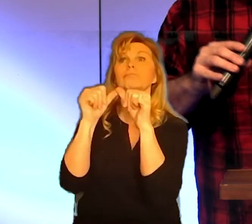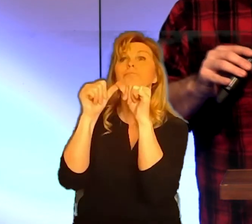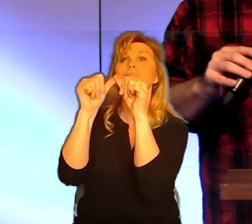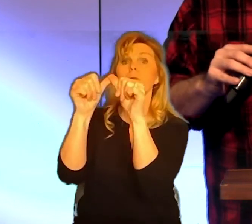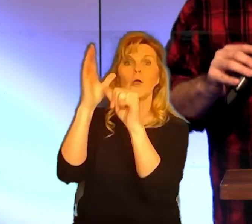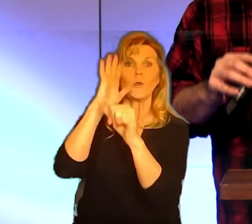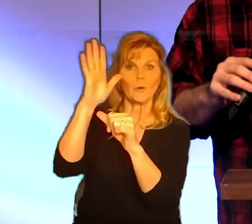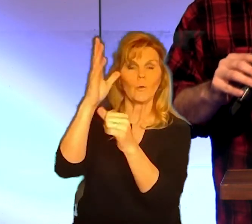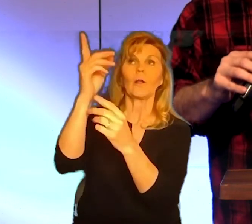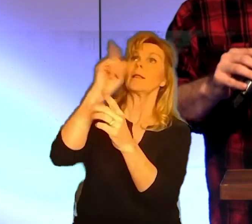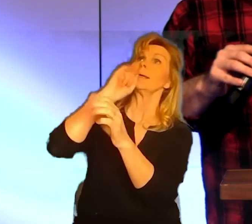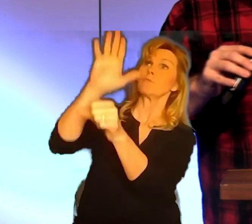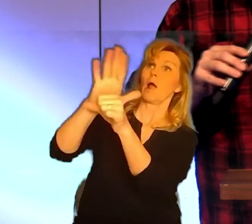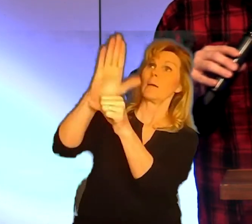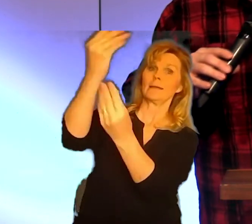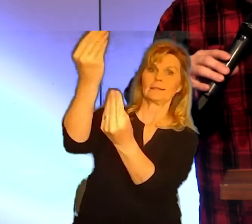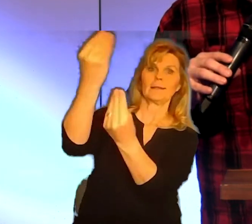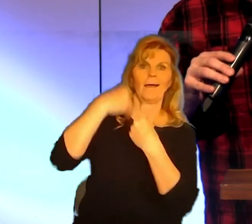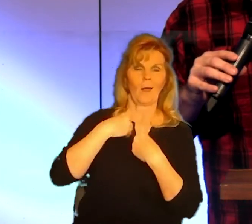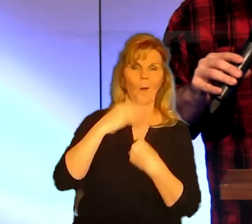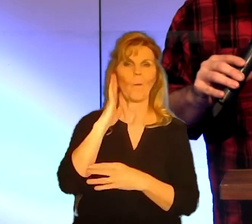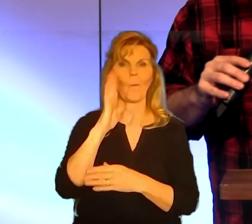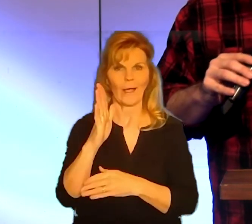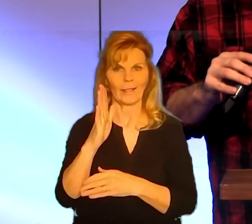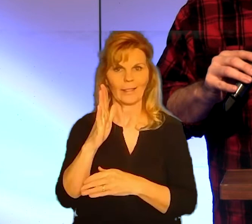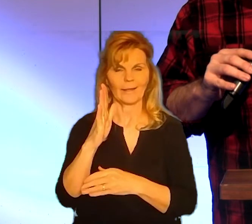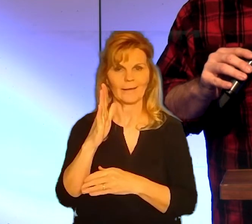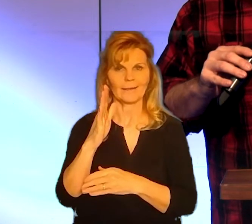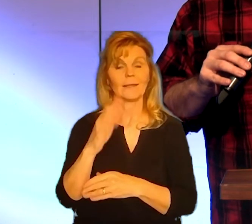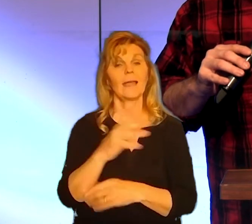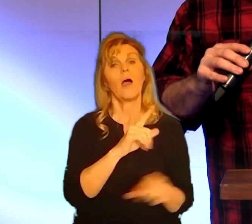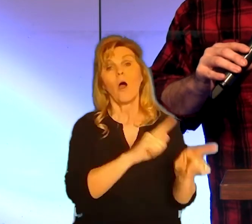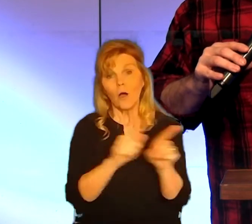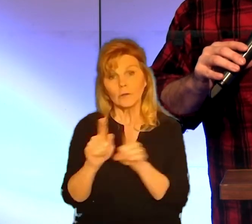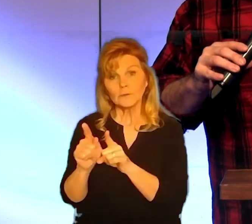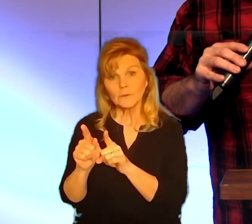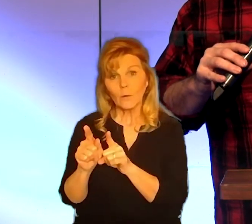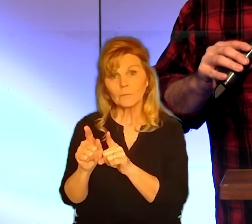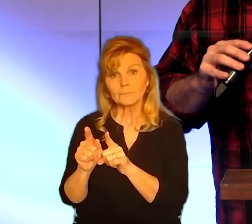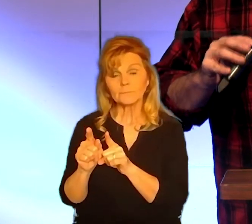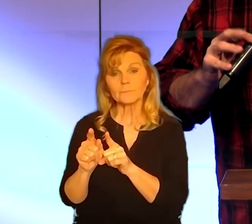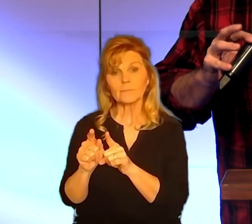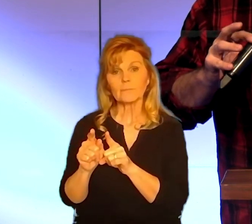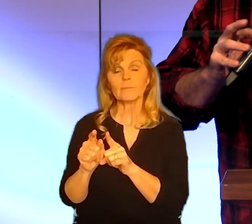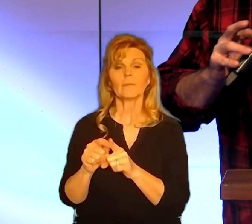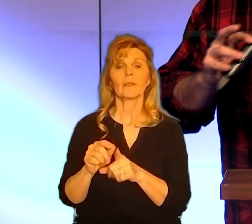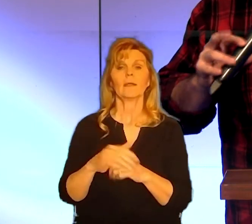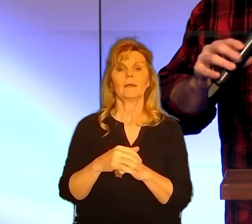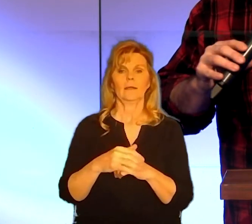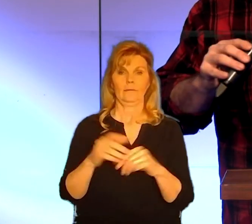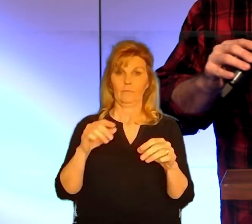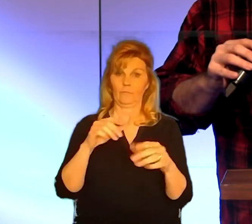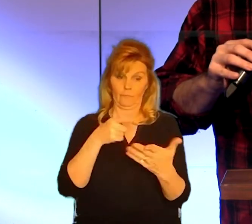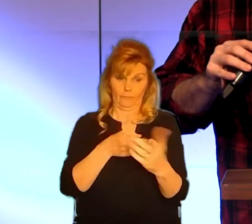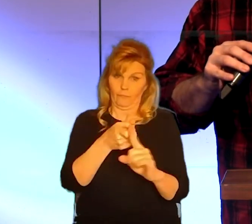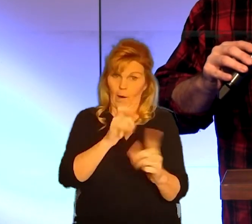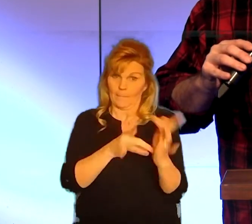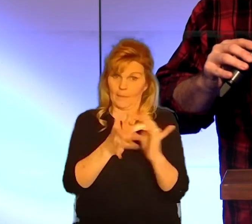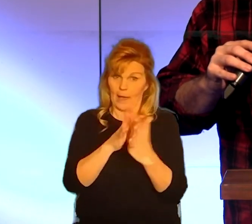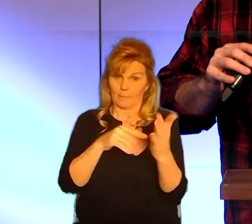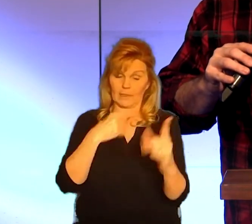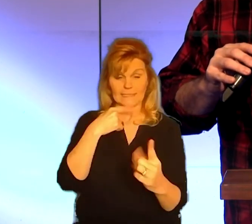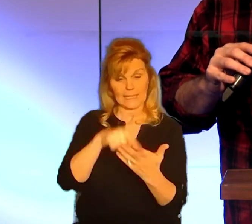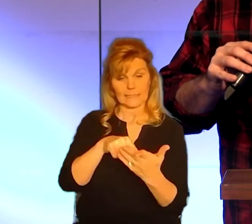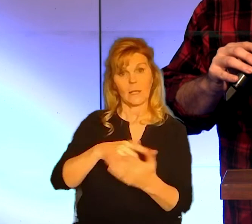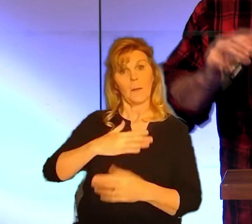he who is coming and will come and not delay. And this is giving a quotation of a scripture. It says,